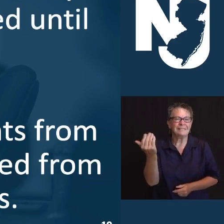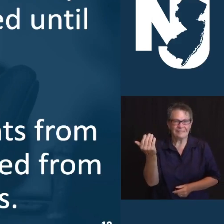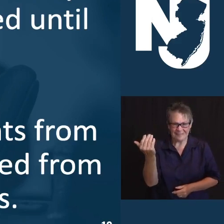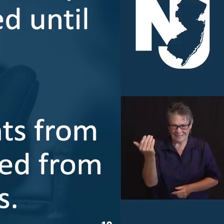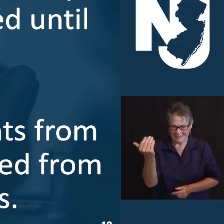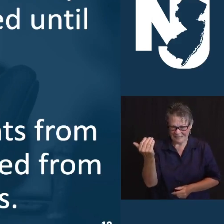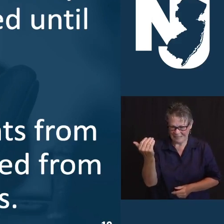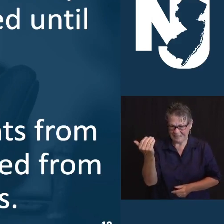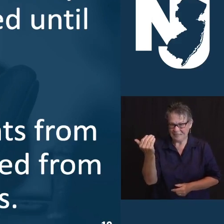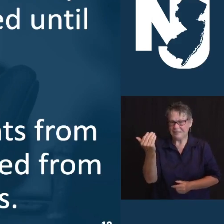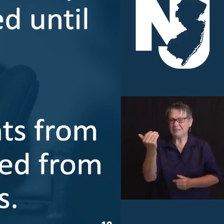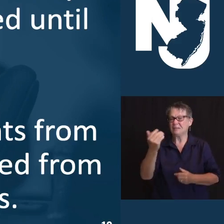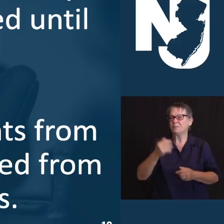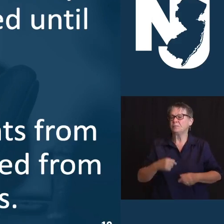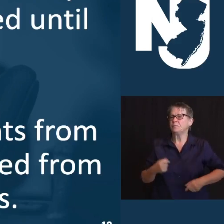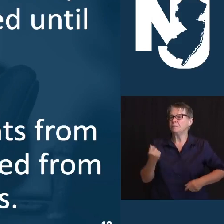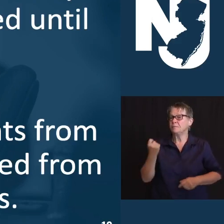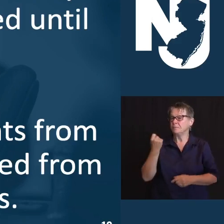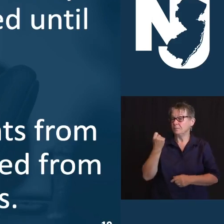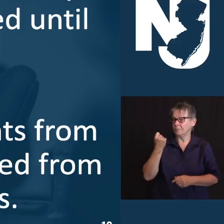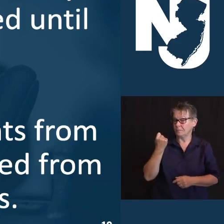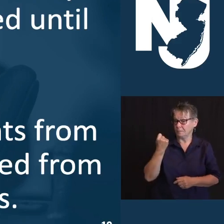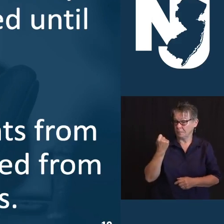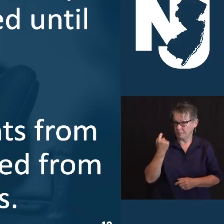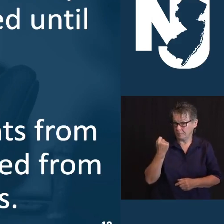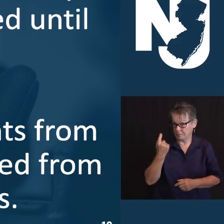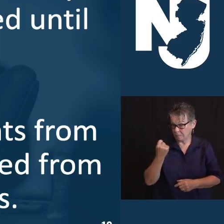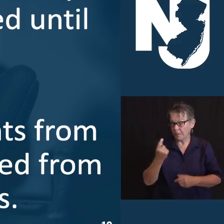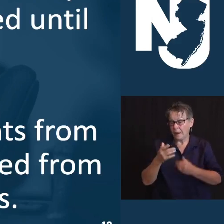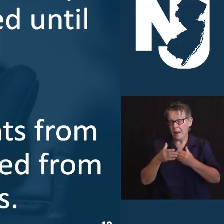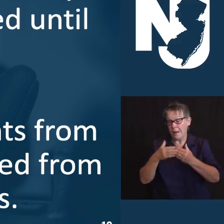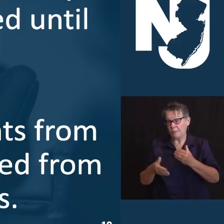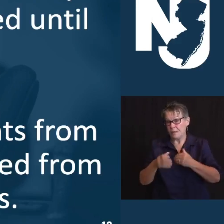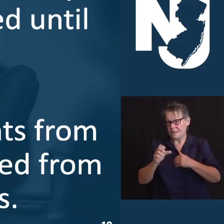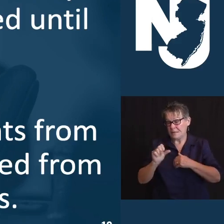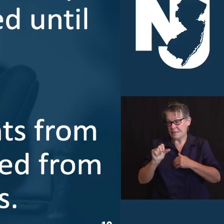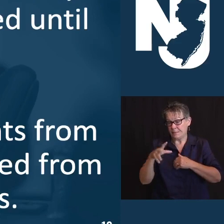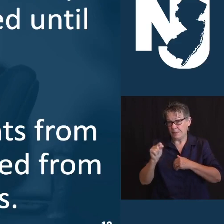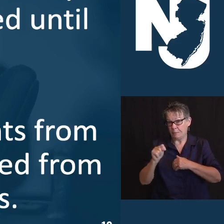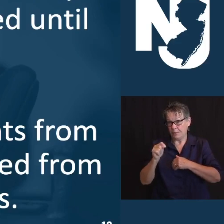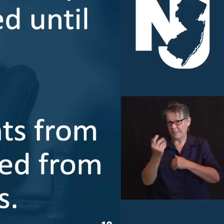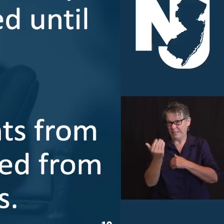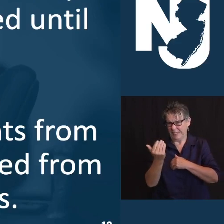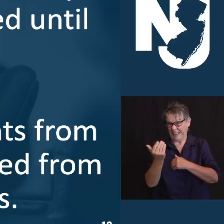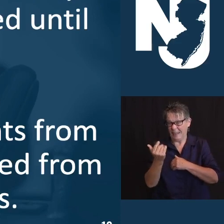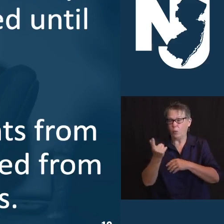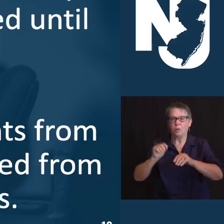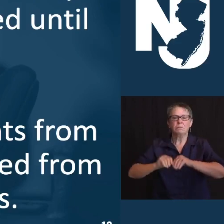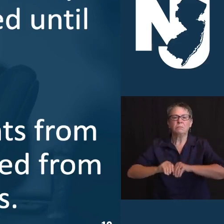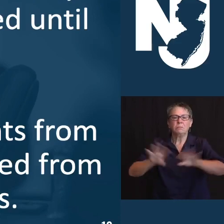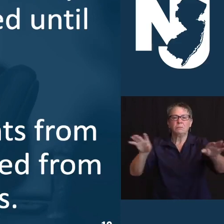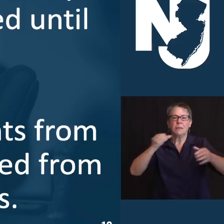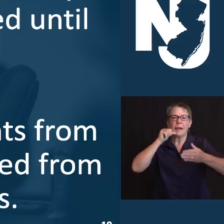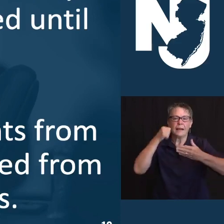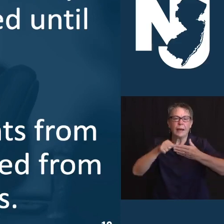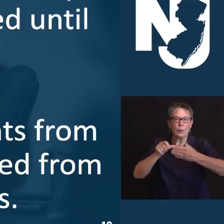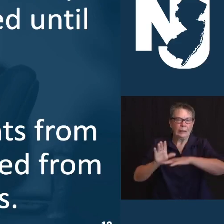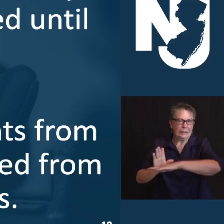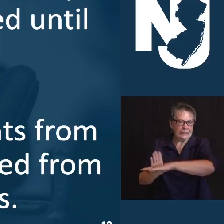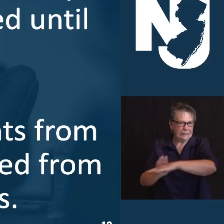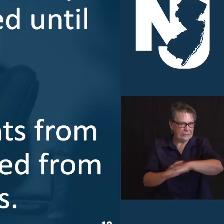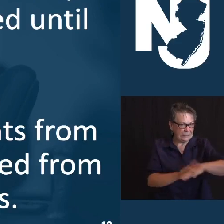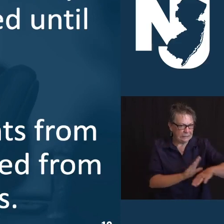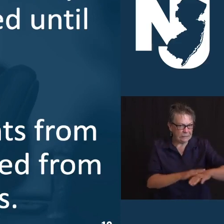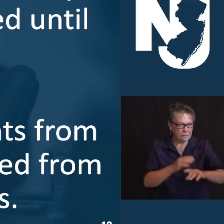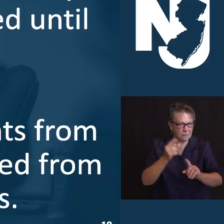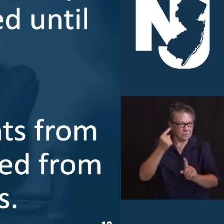September 15th to notify them in advance. In addition, gas and electric companies, or utilities rather, are also offering